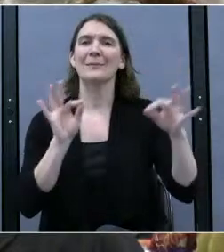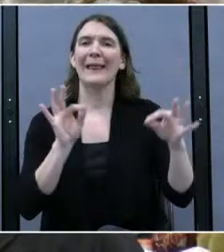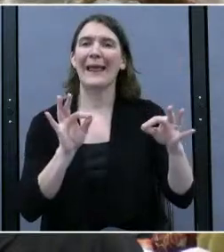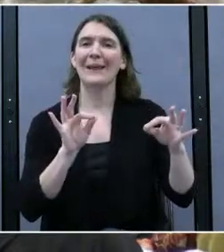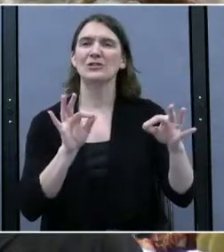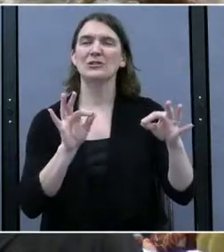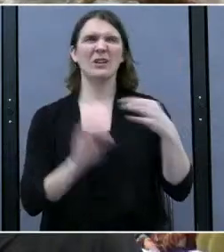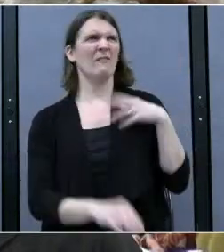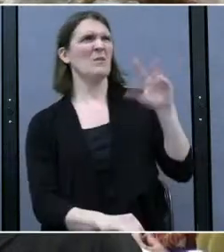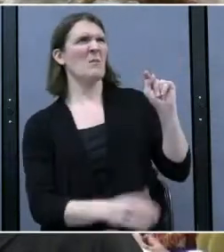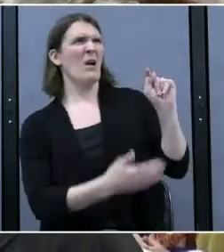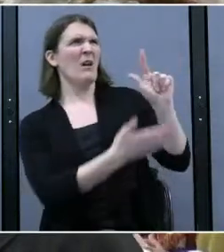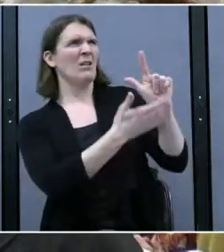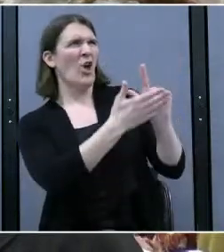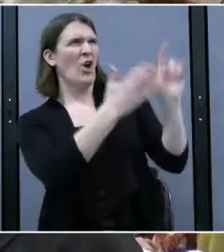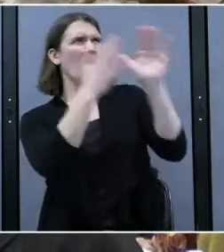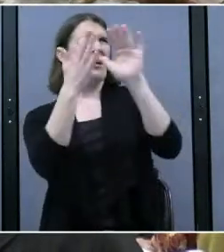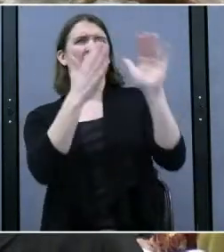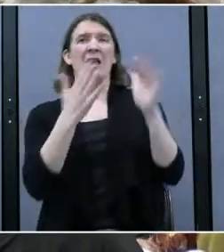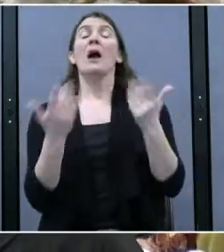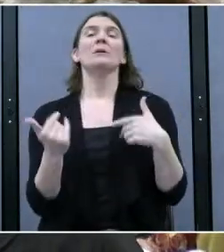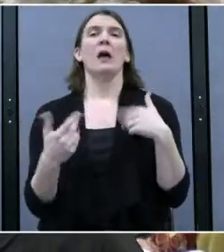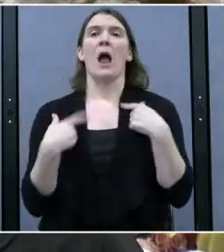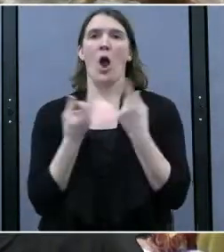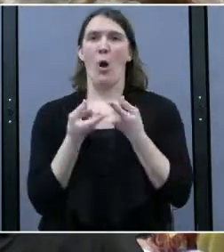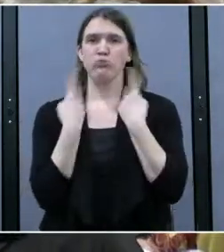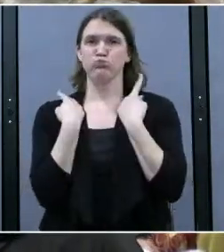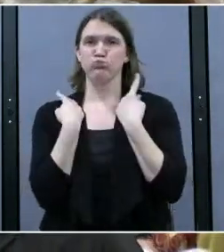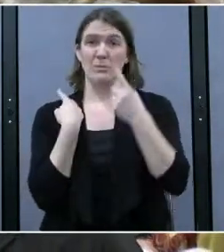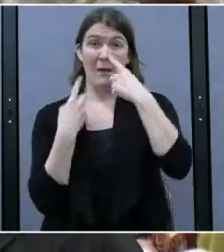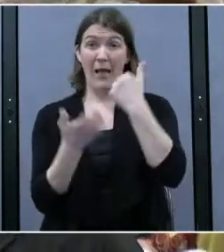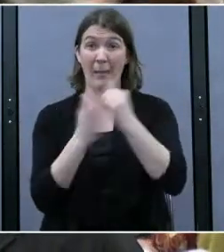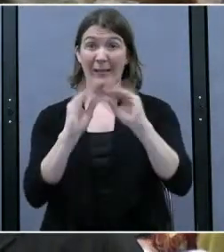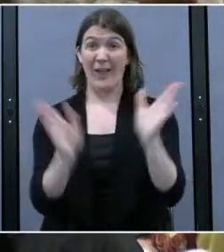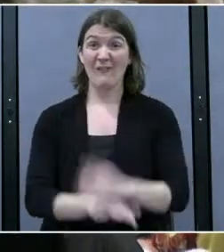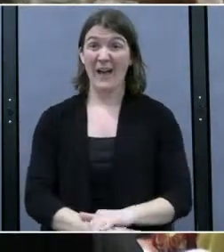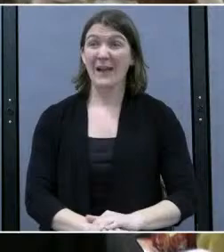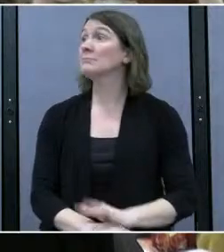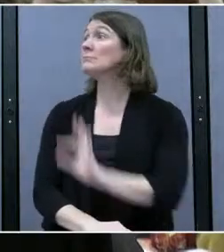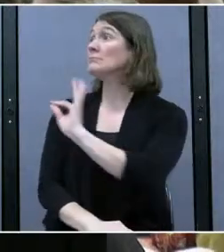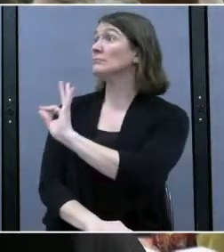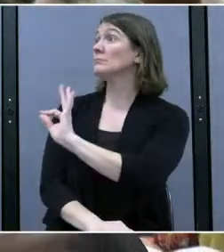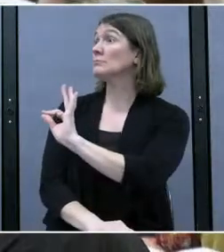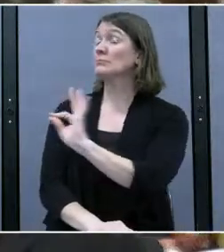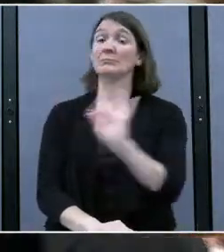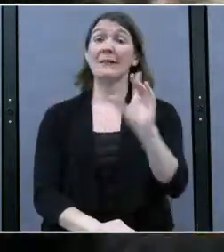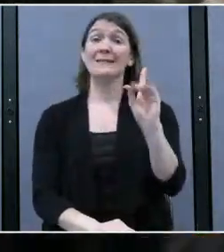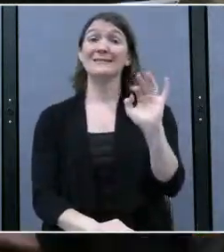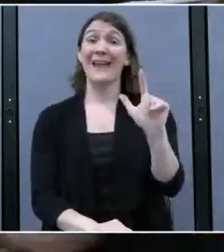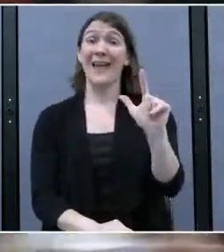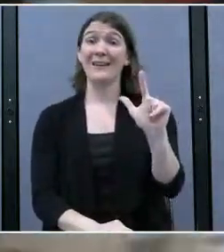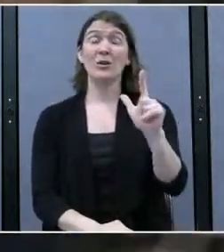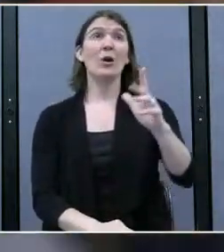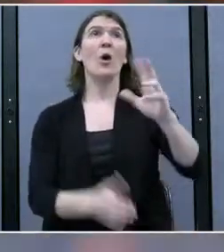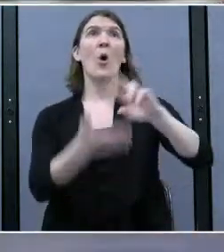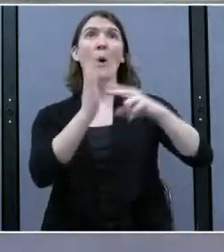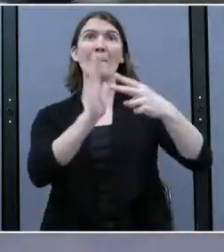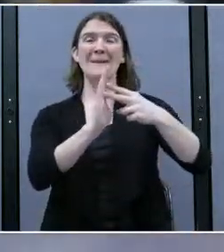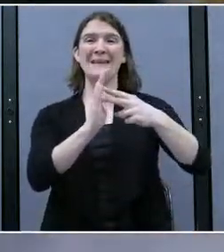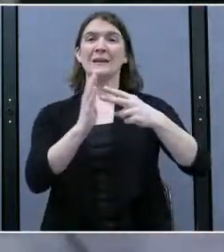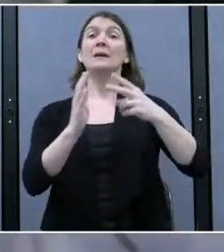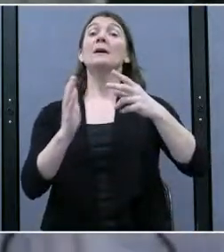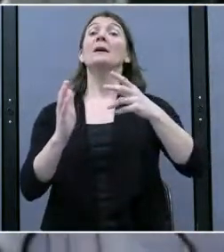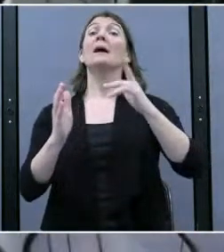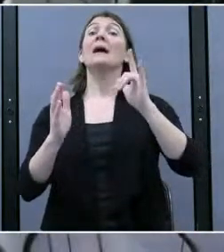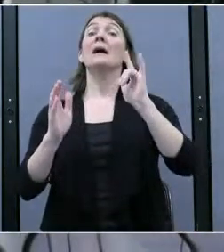Vermont statutes come into place. Can someone just help me clarify that a little bit? Yeah, thank you. So I think what you're asking is like all of those